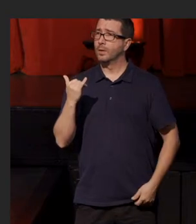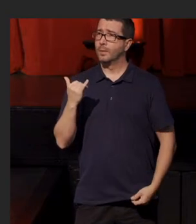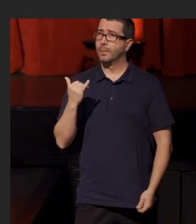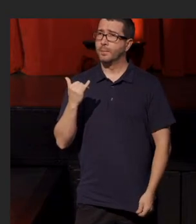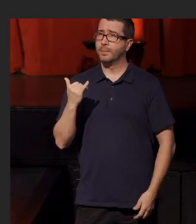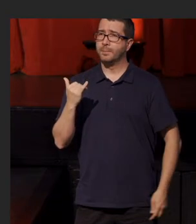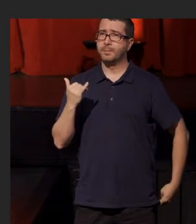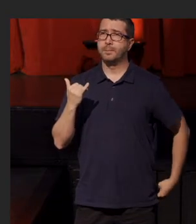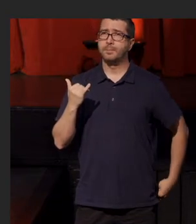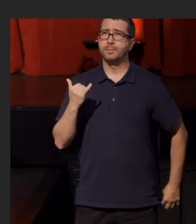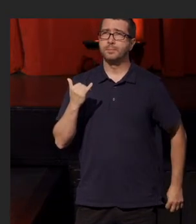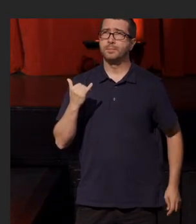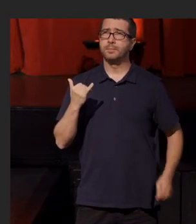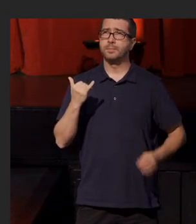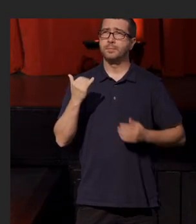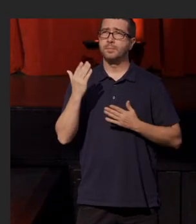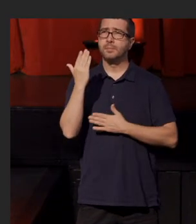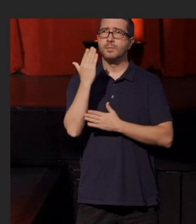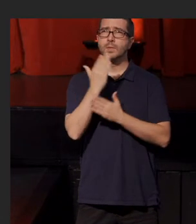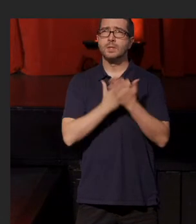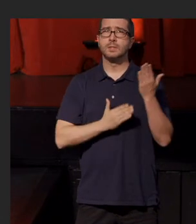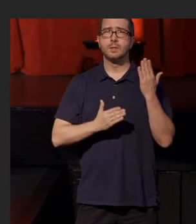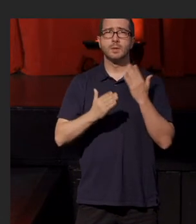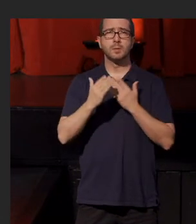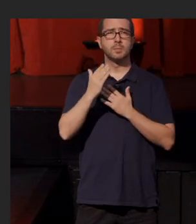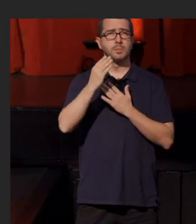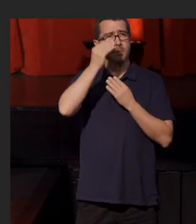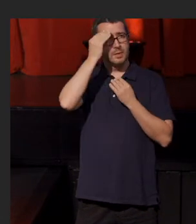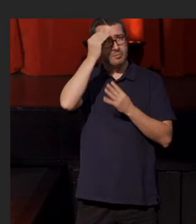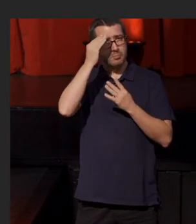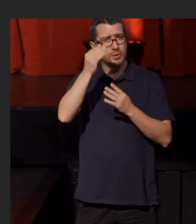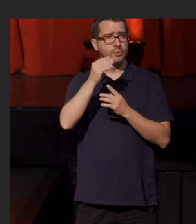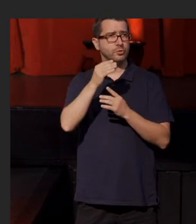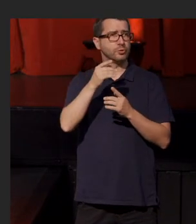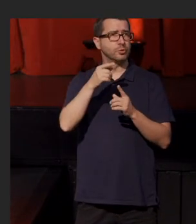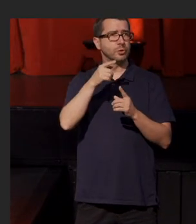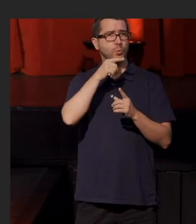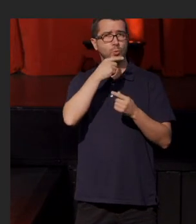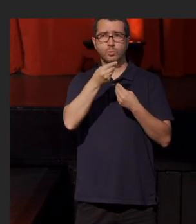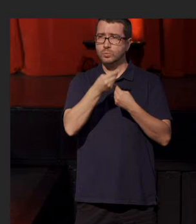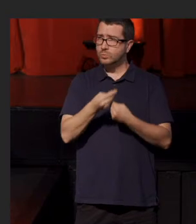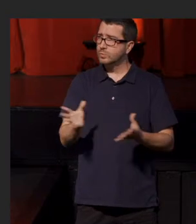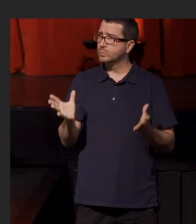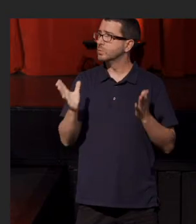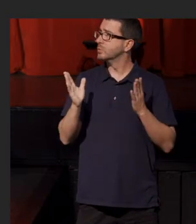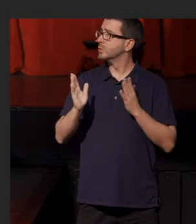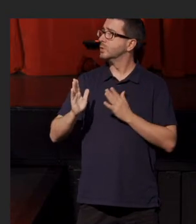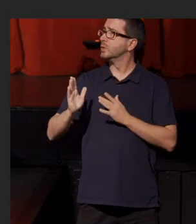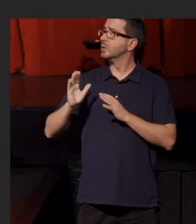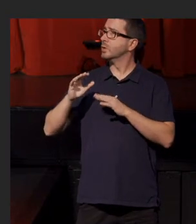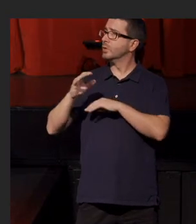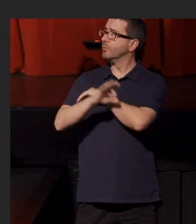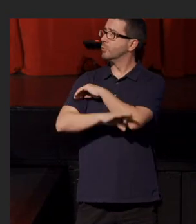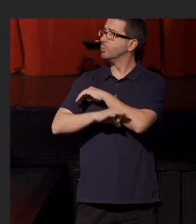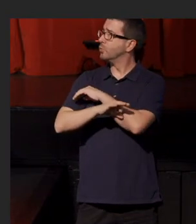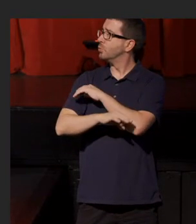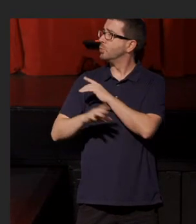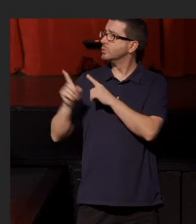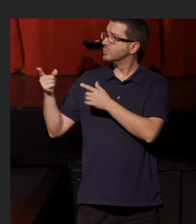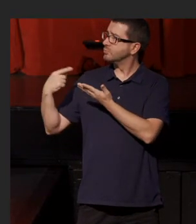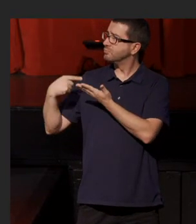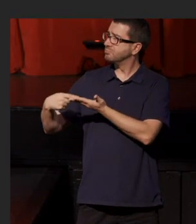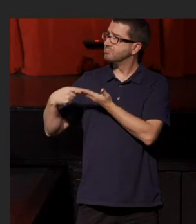of some of the sources of information, disinformation, some of these foreign actors that you referred to.